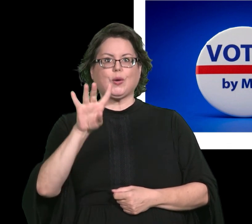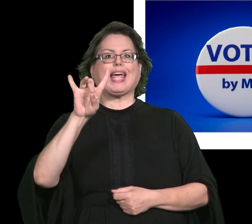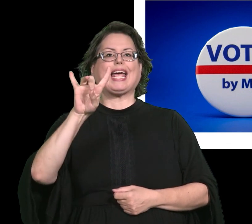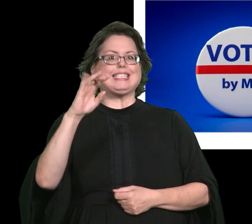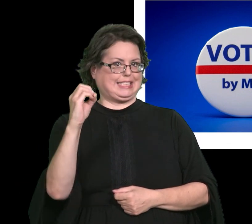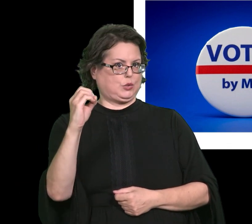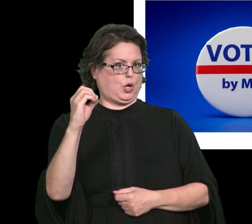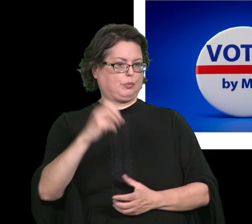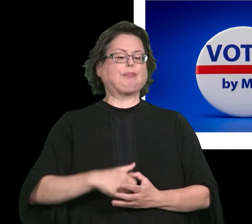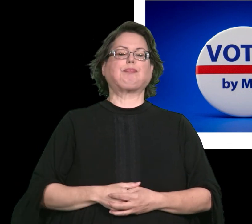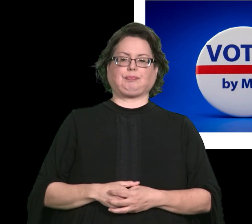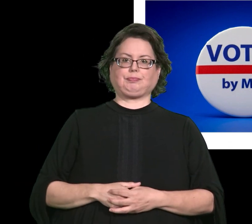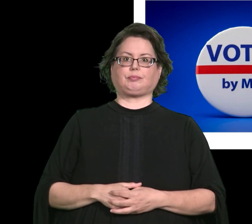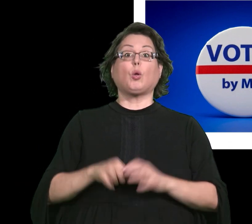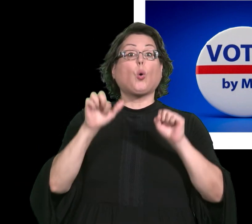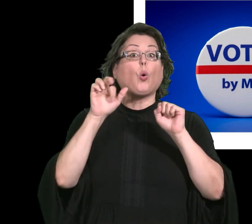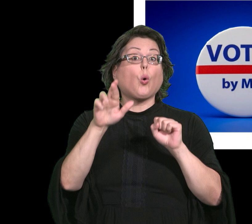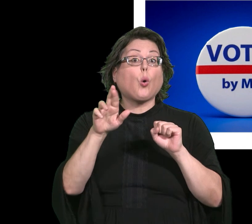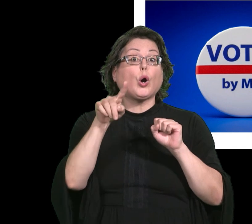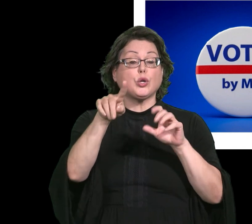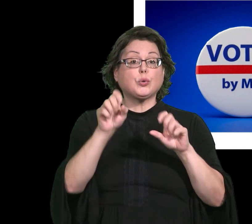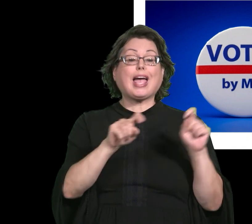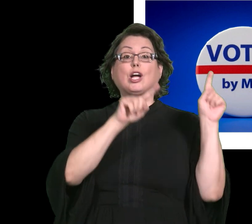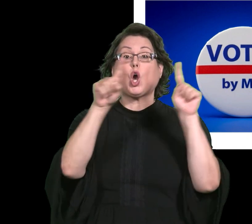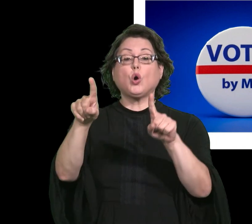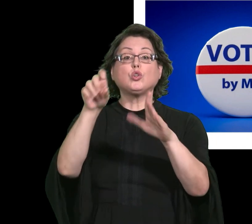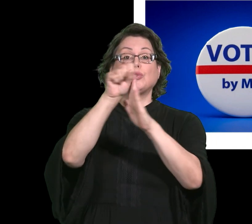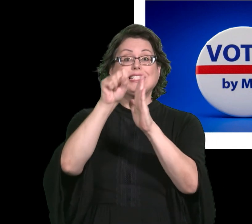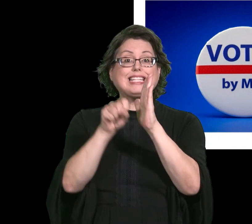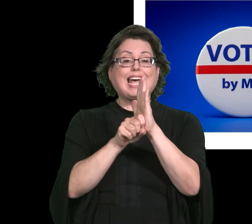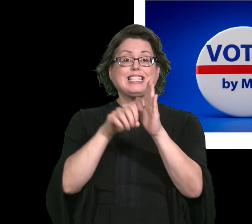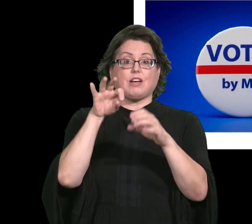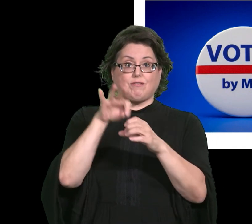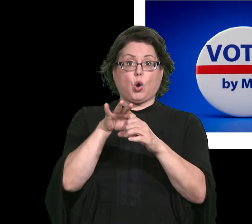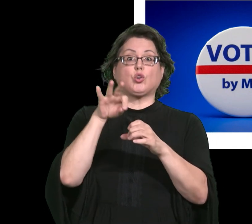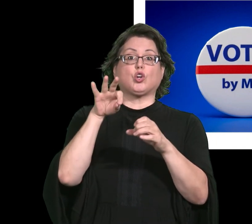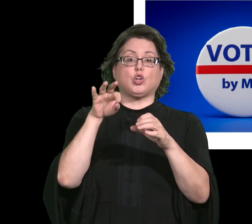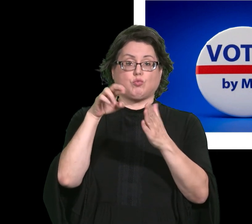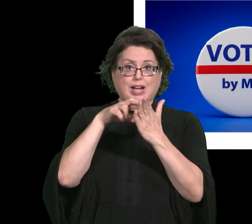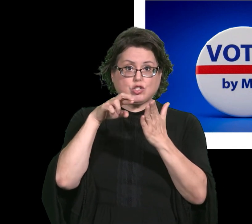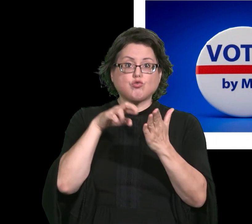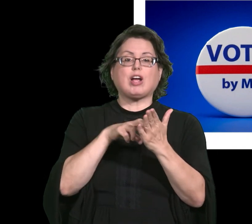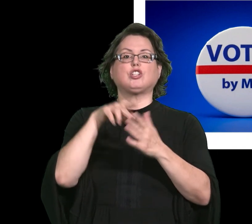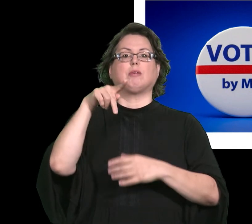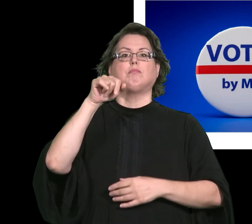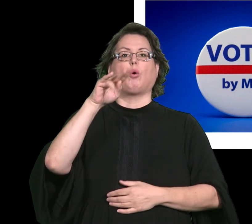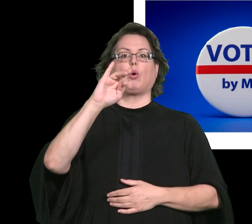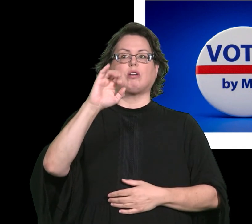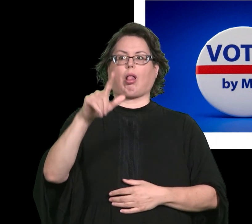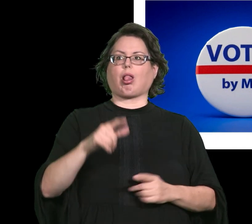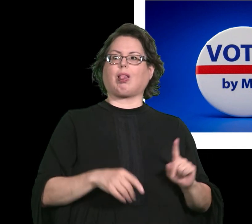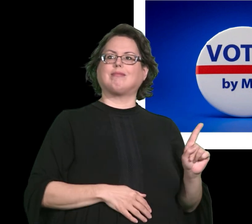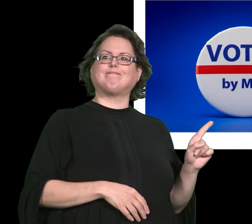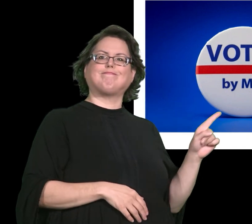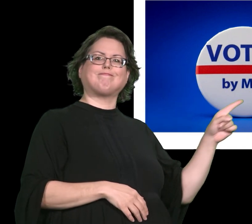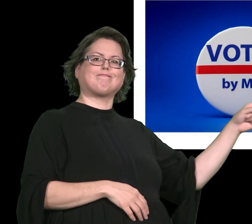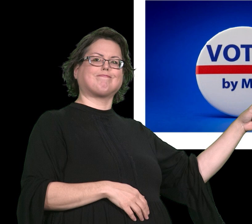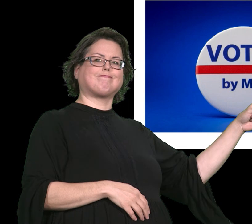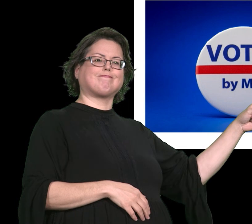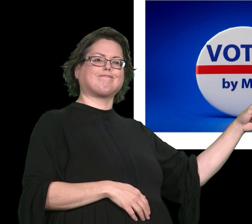1-717-787-5280 or at your state's voter registration portal, which you can reach through vote.org.